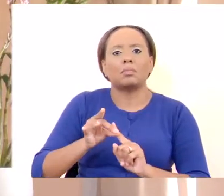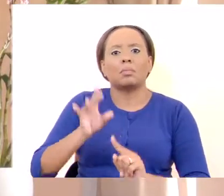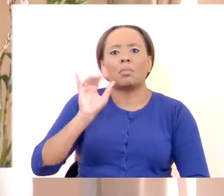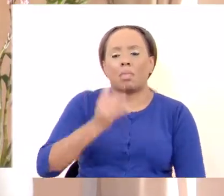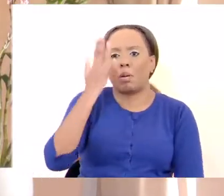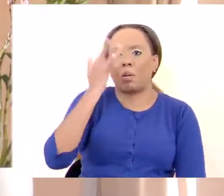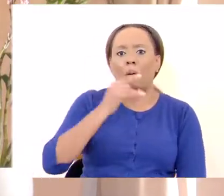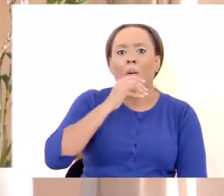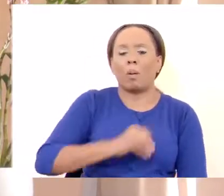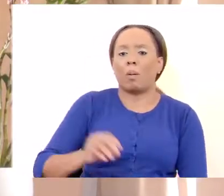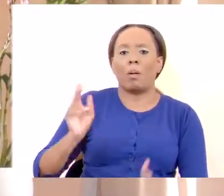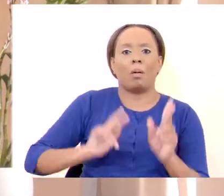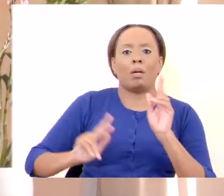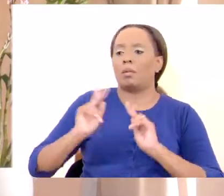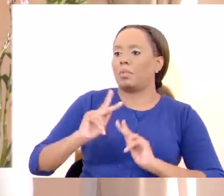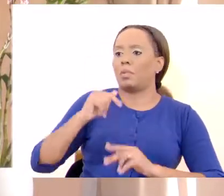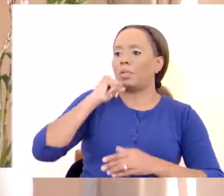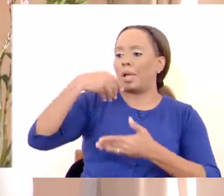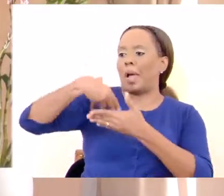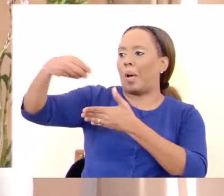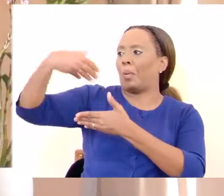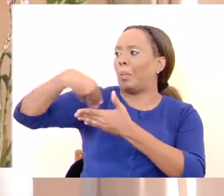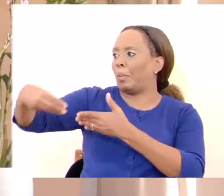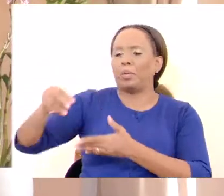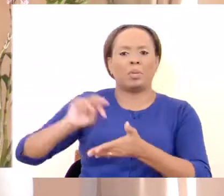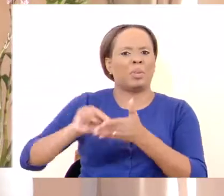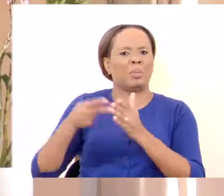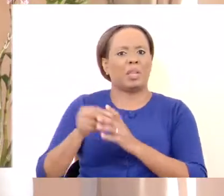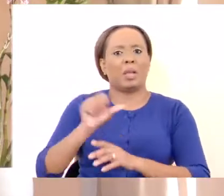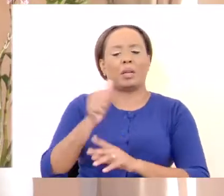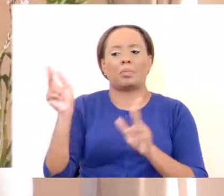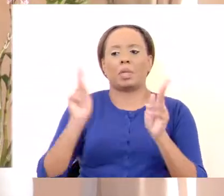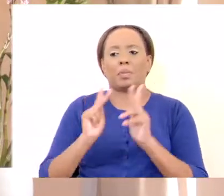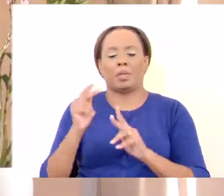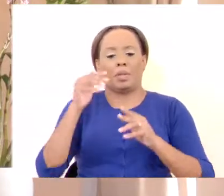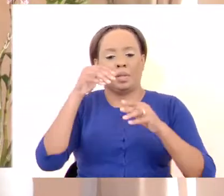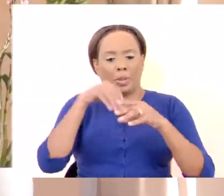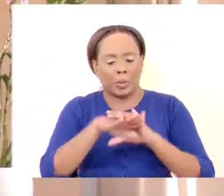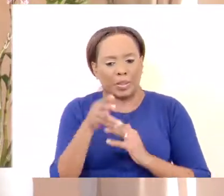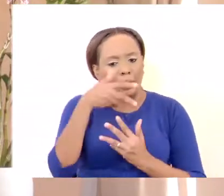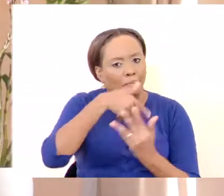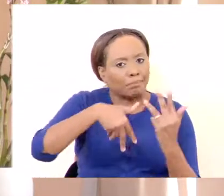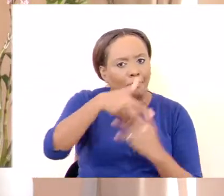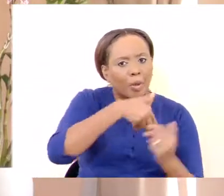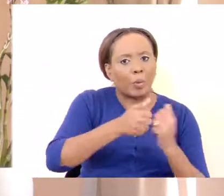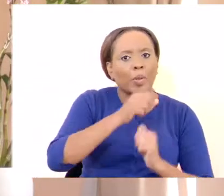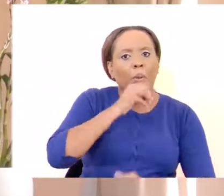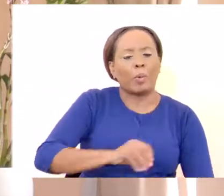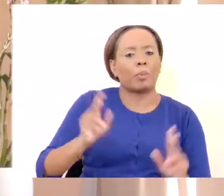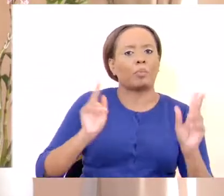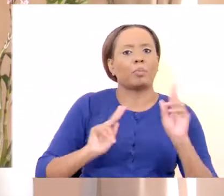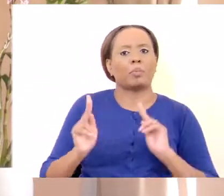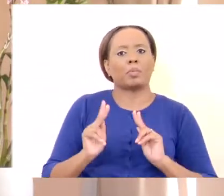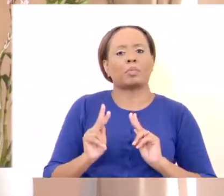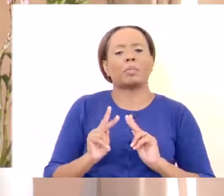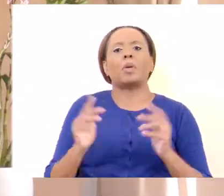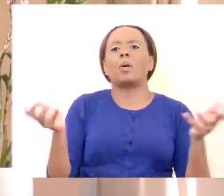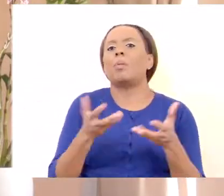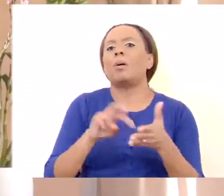were not active socially. It stresses the need for a sense of personal